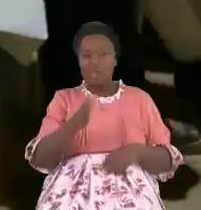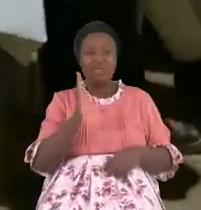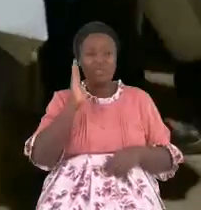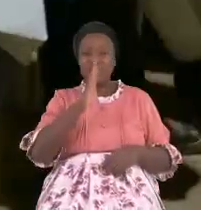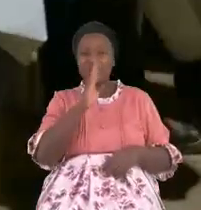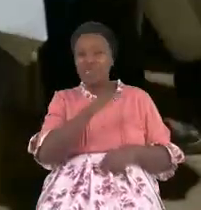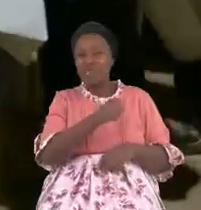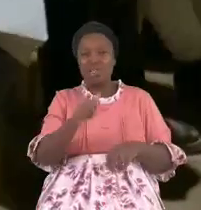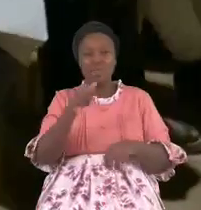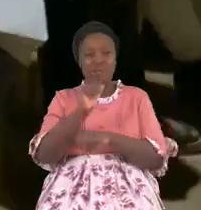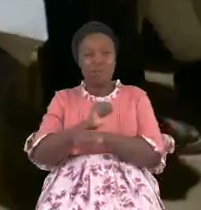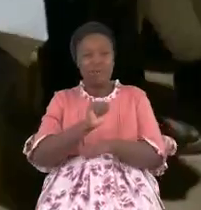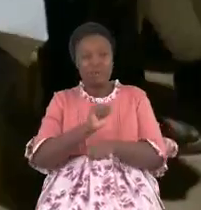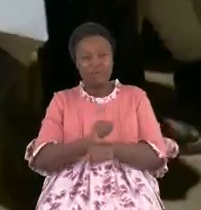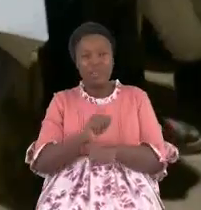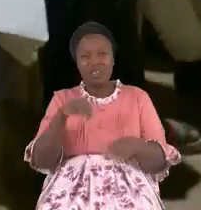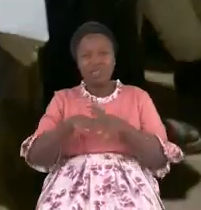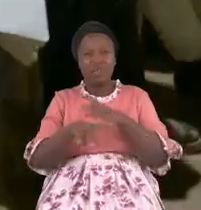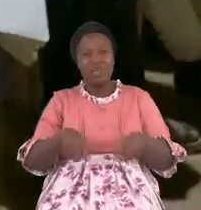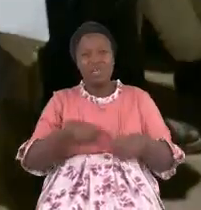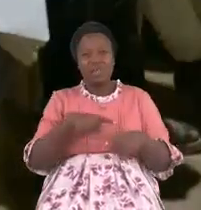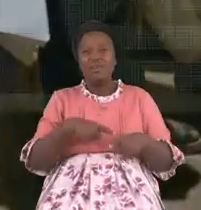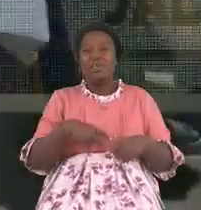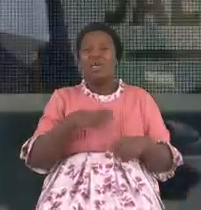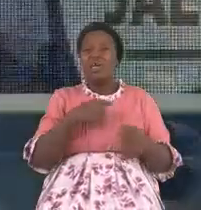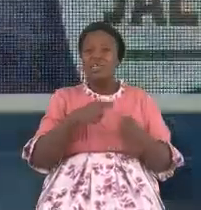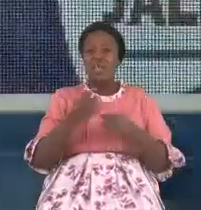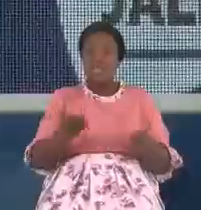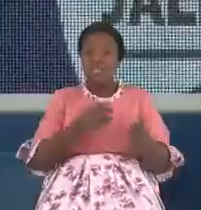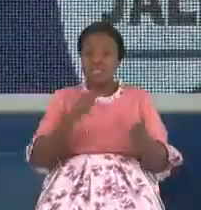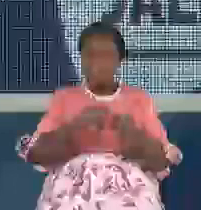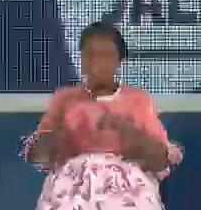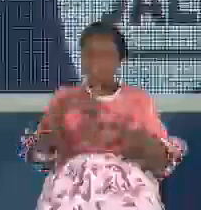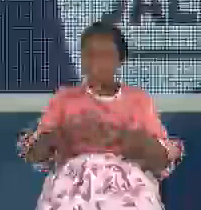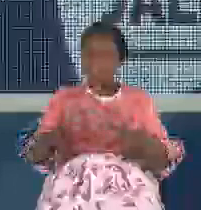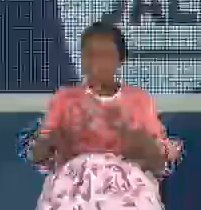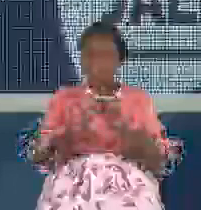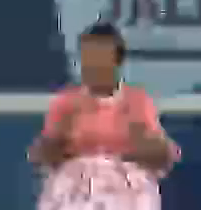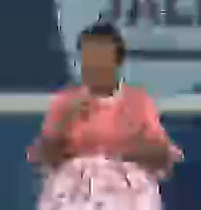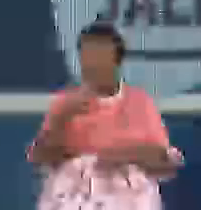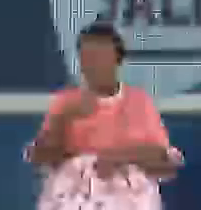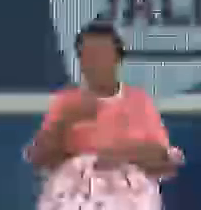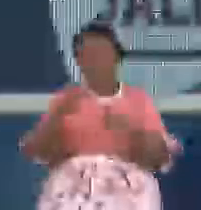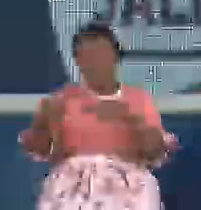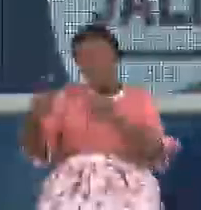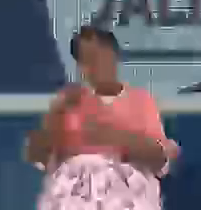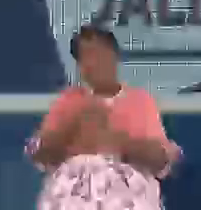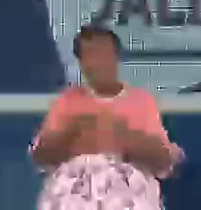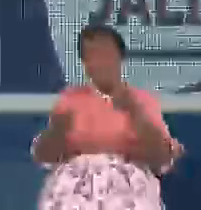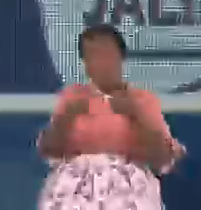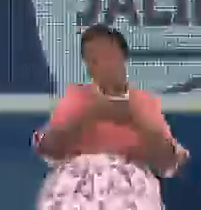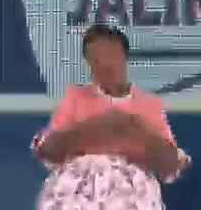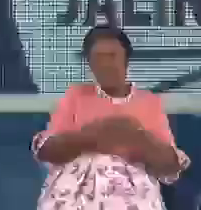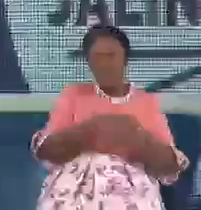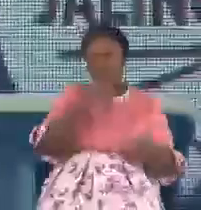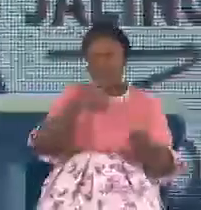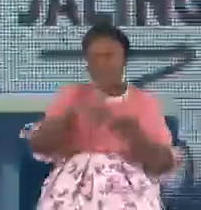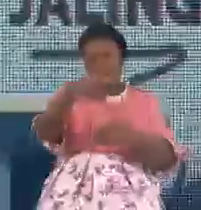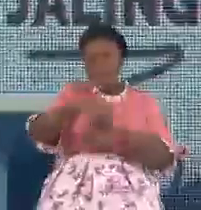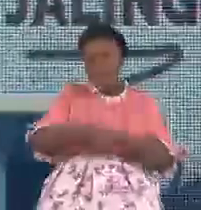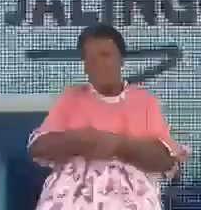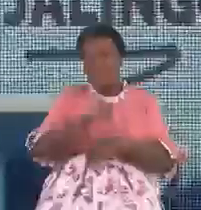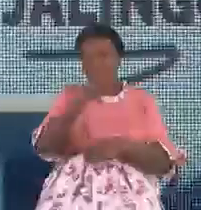here tonight without saying go and come tonight you're carrying